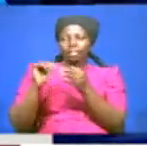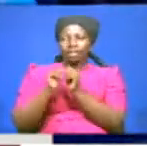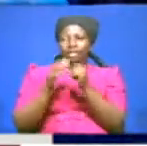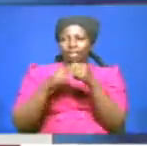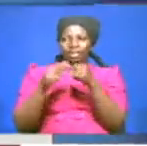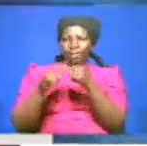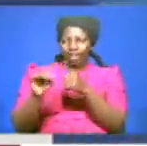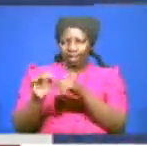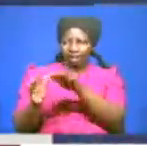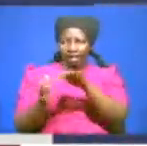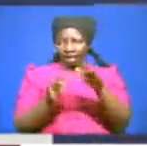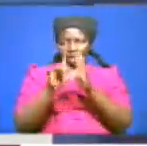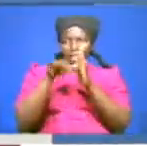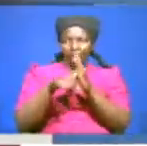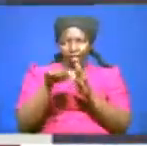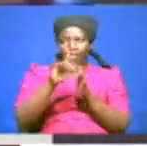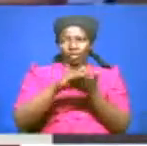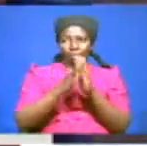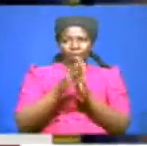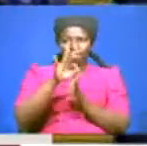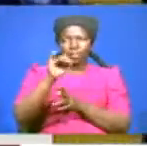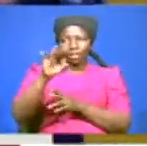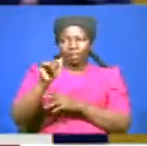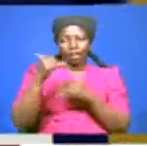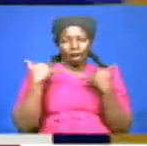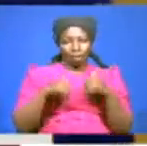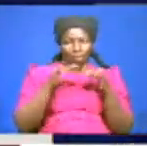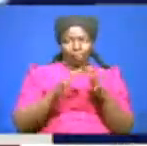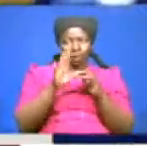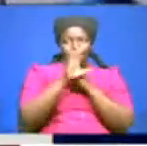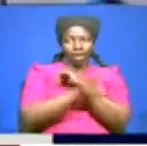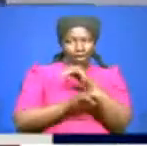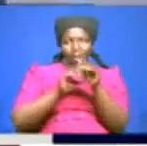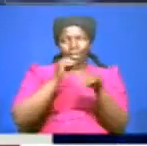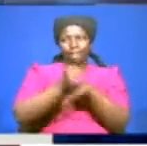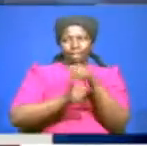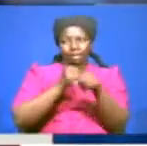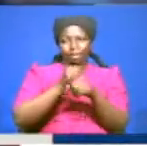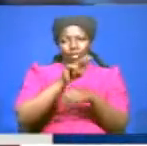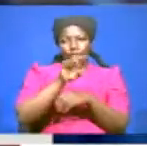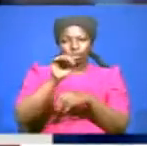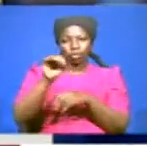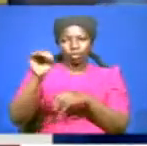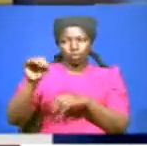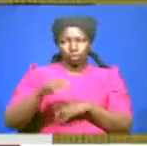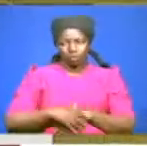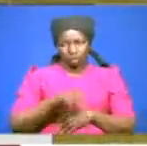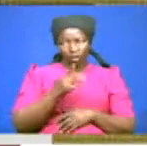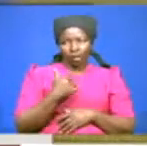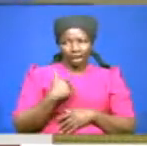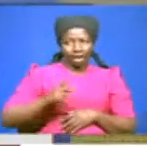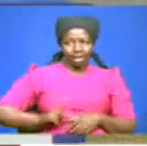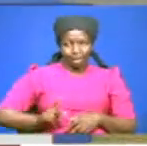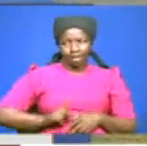And later was named FIFA's Player of the Country in 2000. Pele had been suffering from kidney and prostate problems in recent